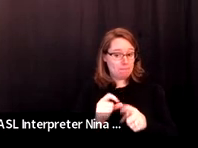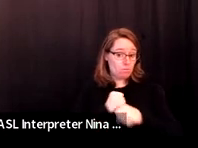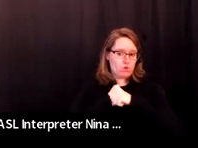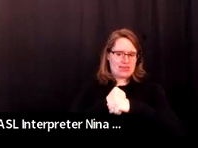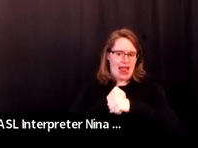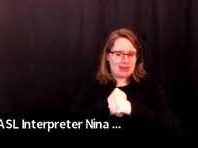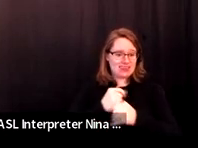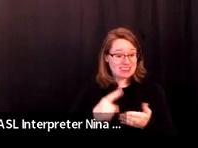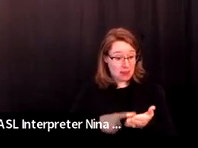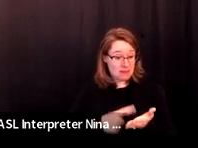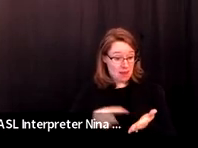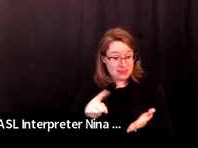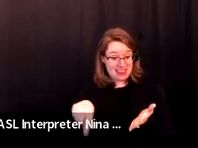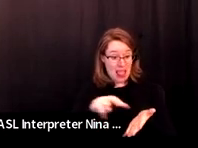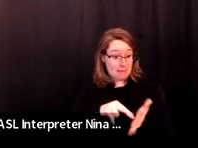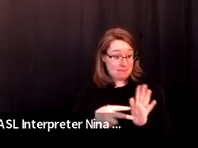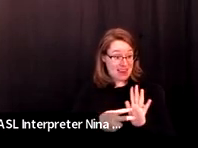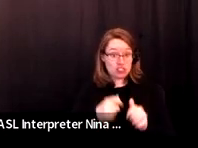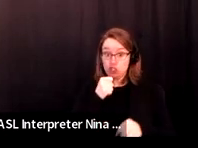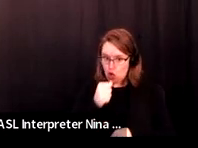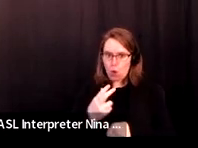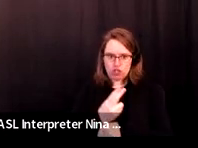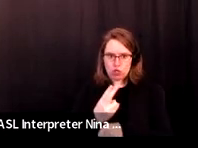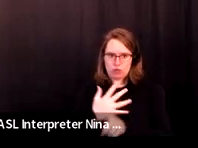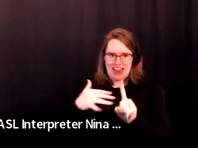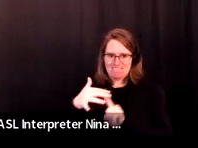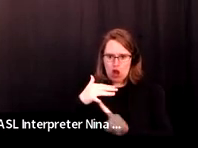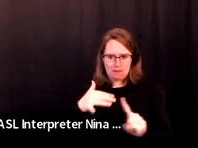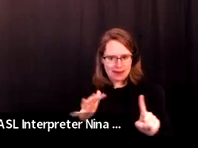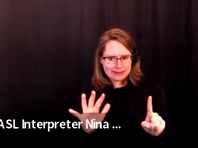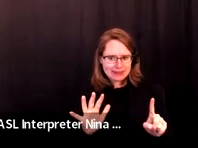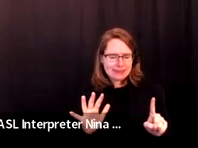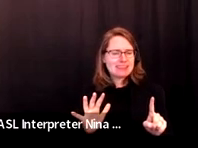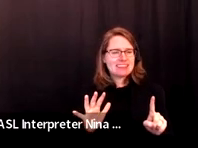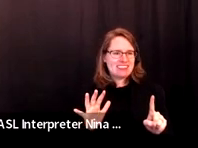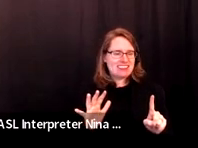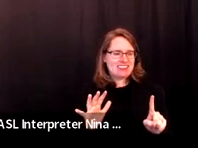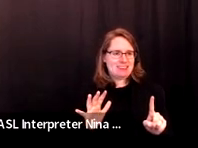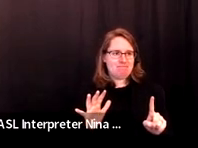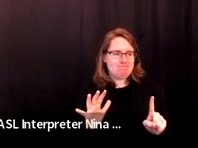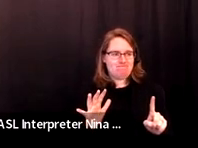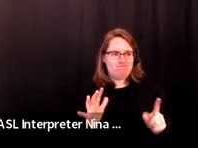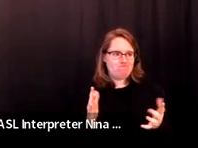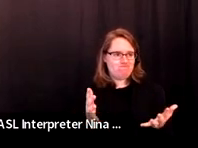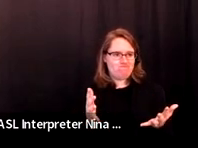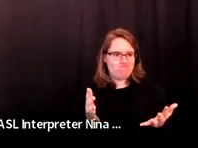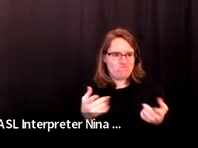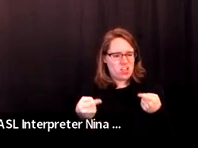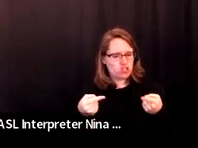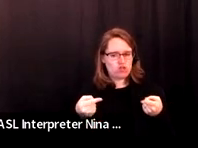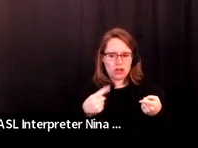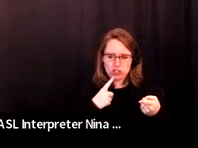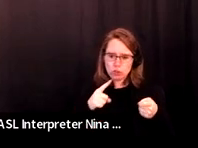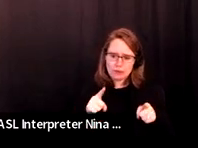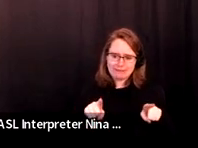mean, don't utilize the environment, and it's a struggle to live in harmony with the environment